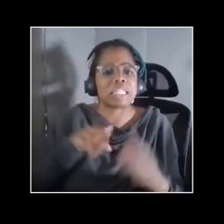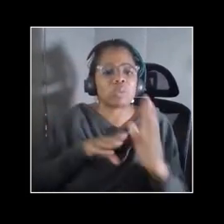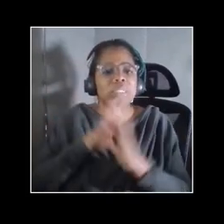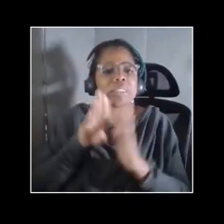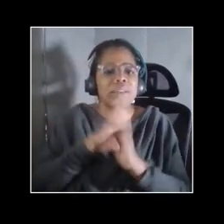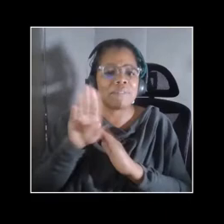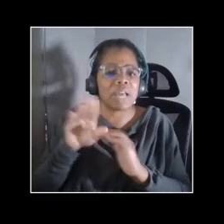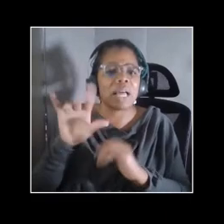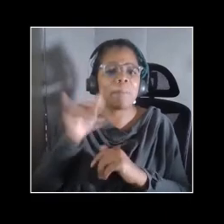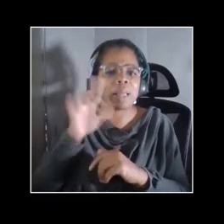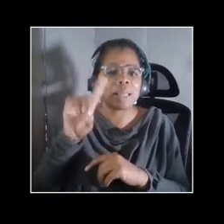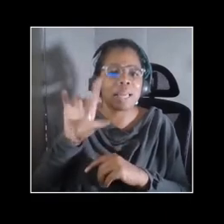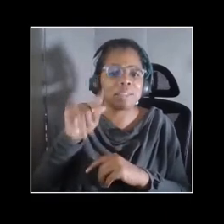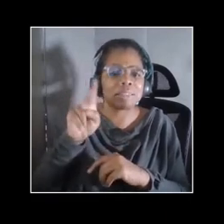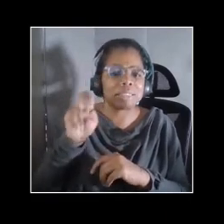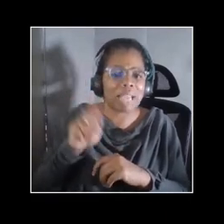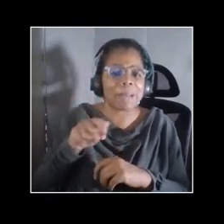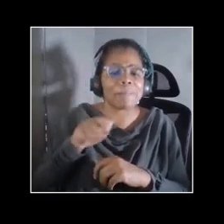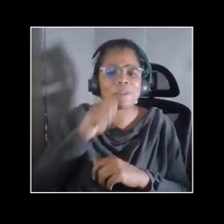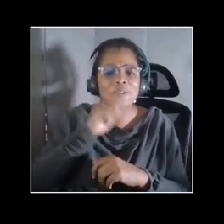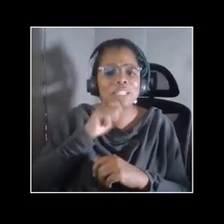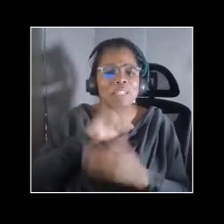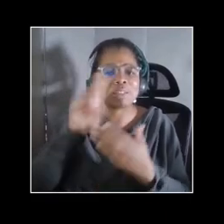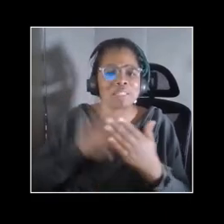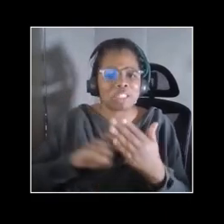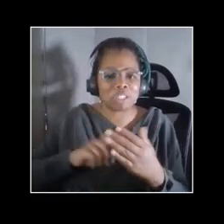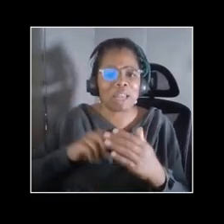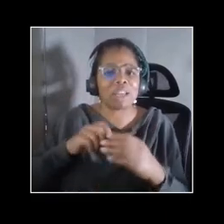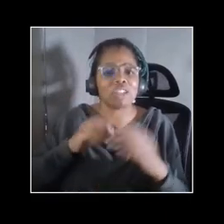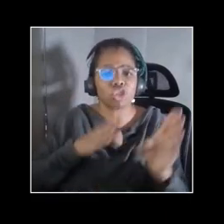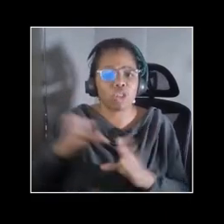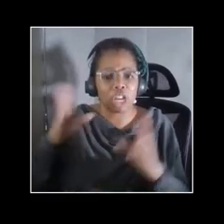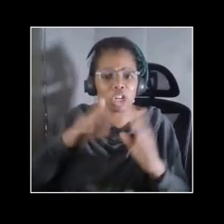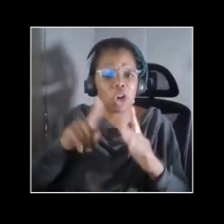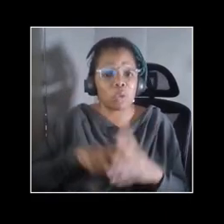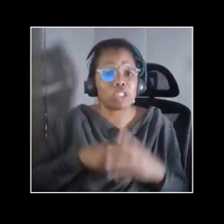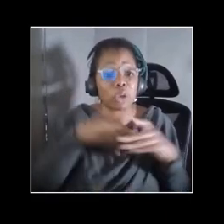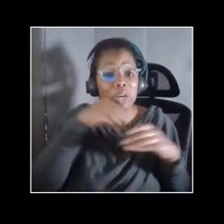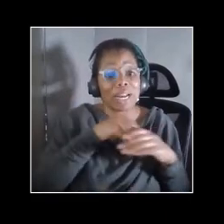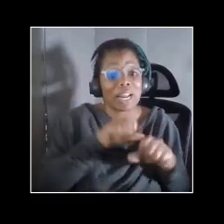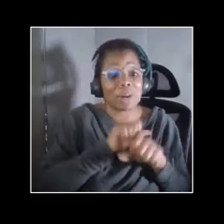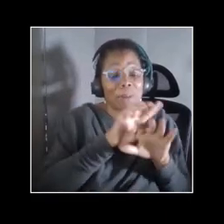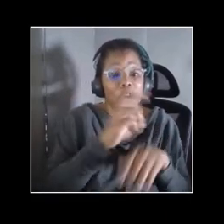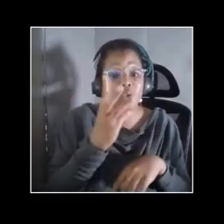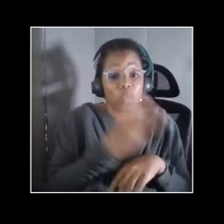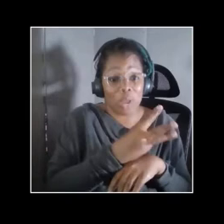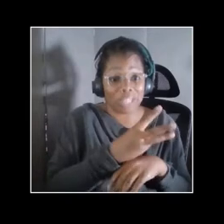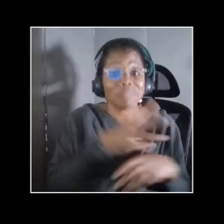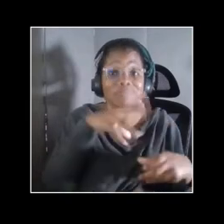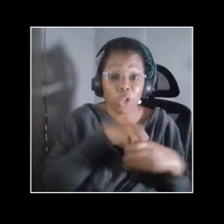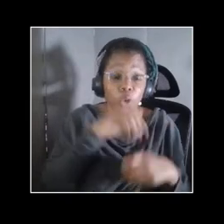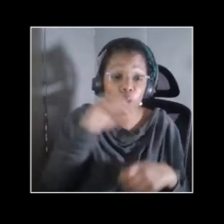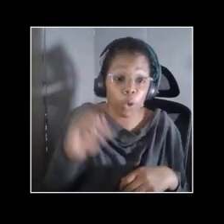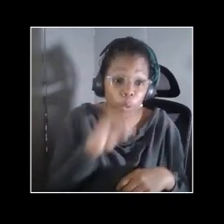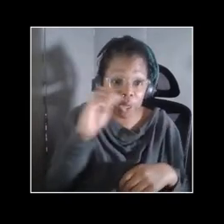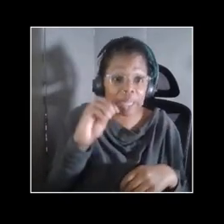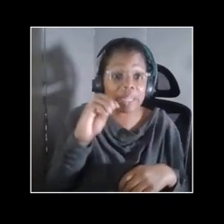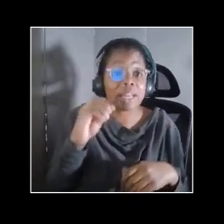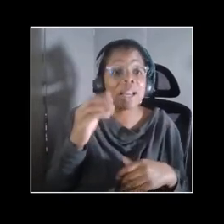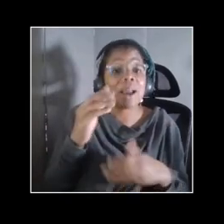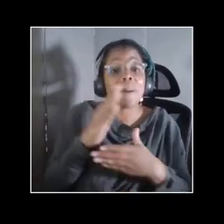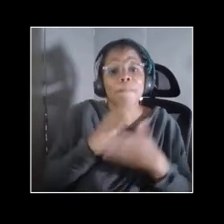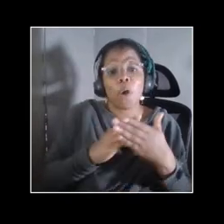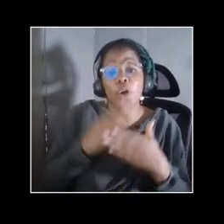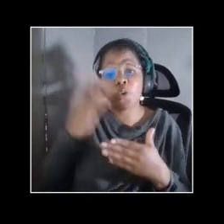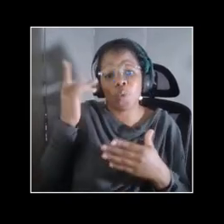landscape resilience design strategies. We started in the Intermountain West. You will see that this actually goes to Oregon. Part of it was because of some of the